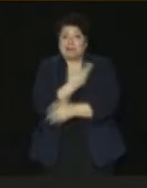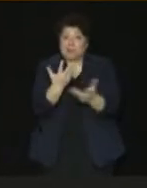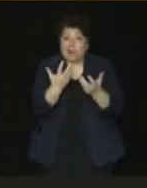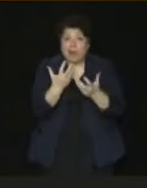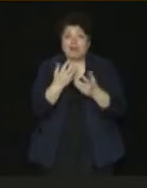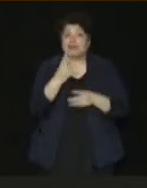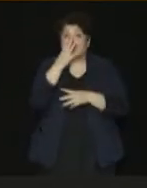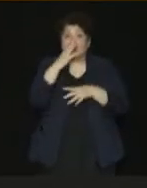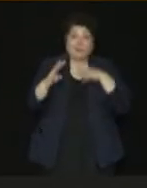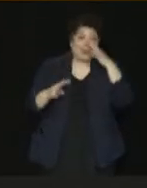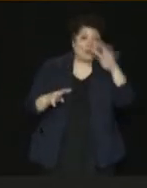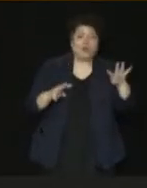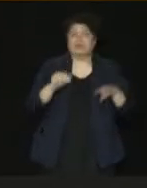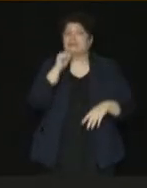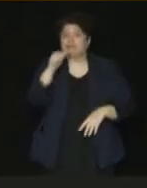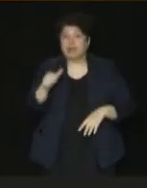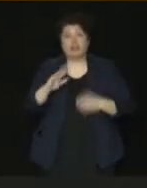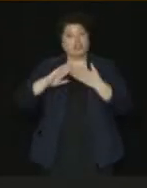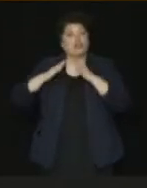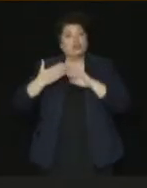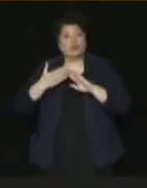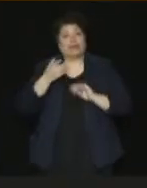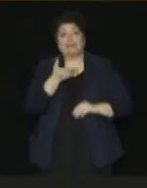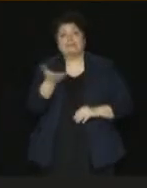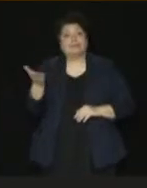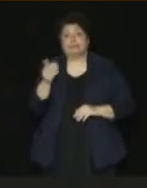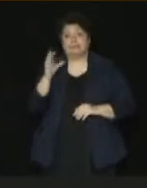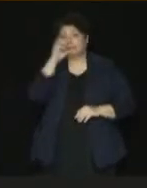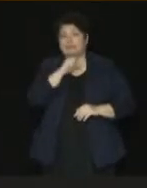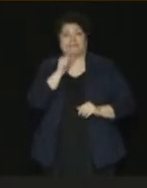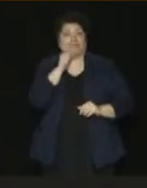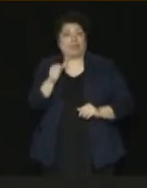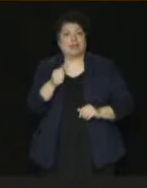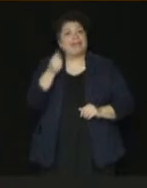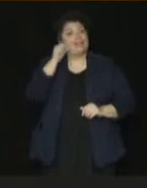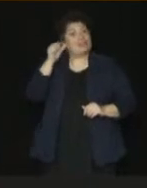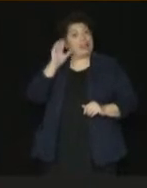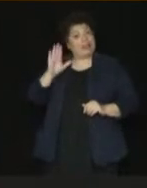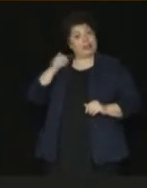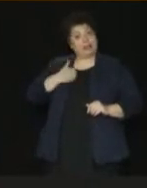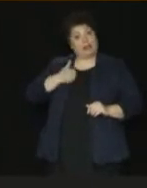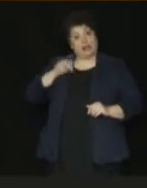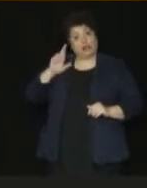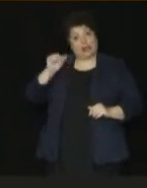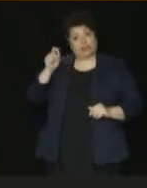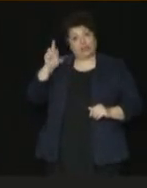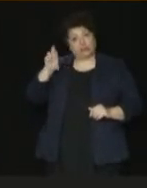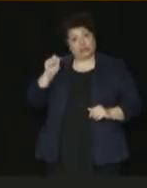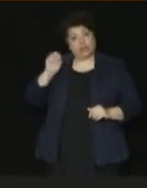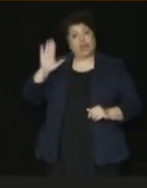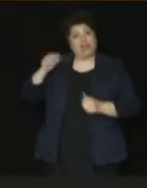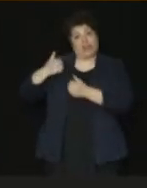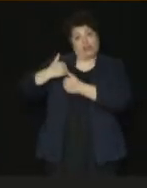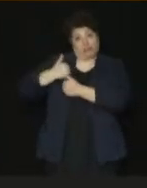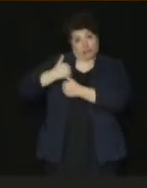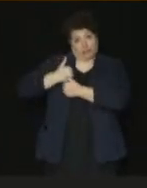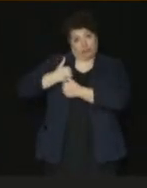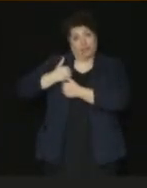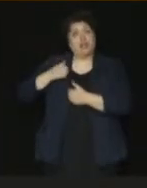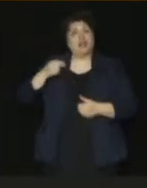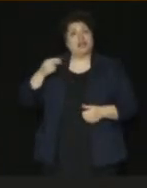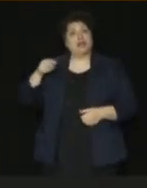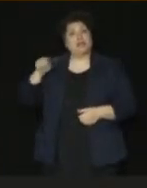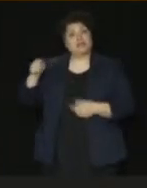community will miss out. Just yesterday, the Canadian Rangers and members of the Canadian Armed Forces began working